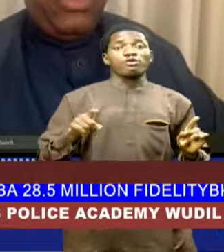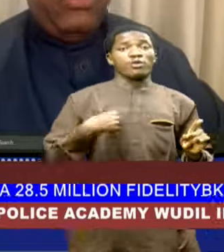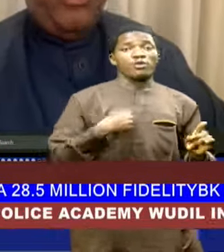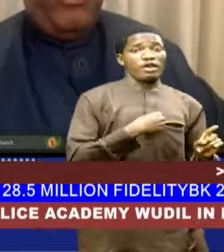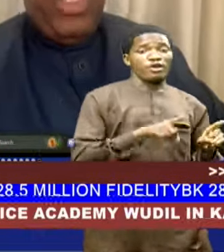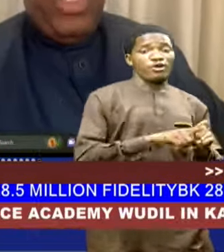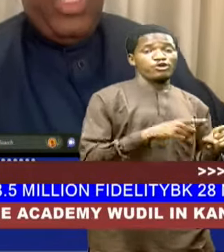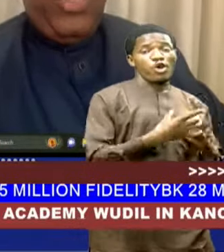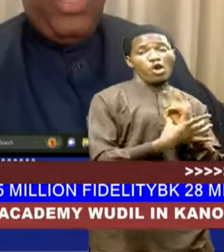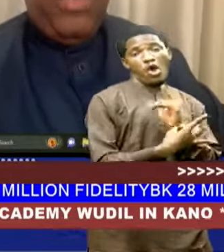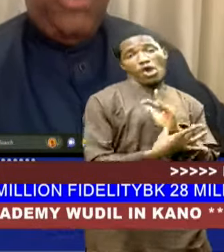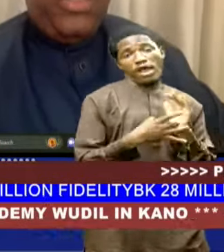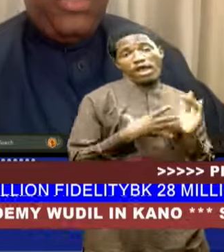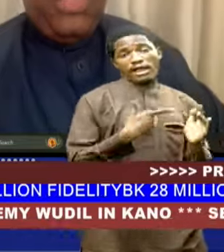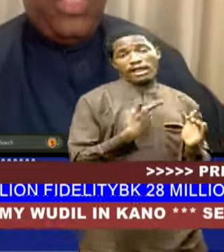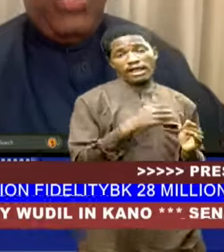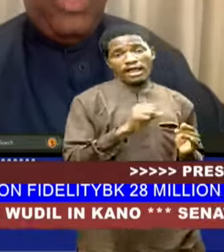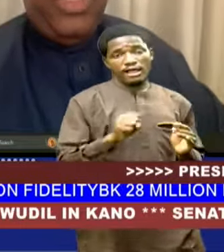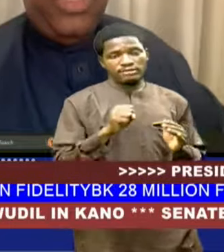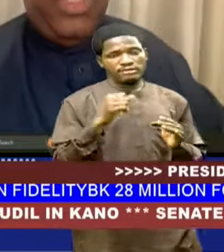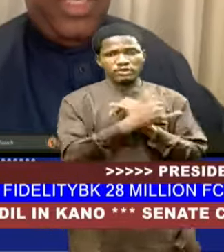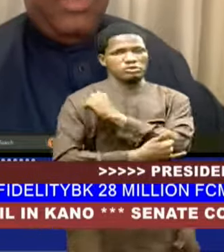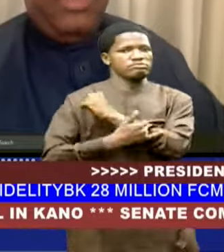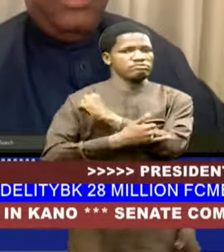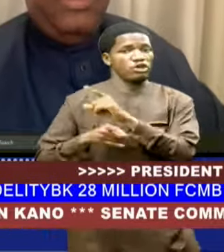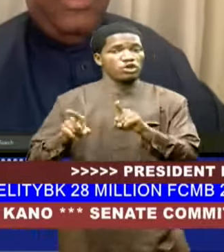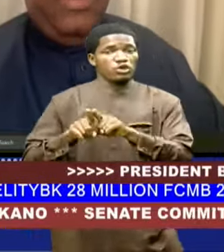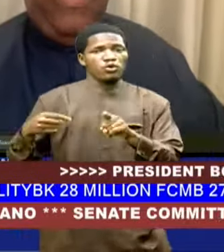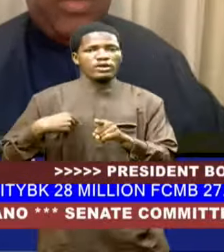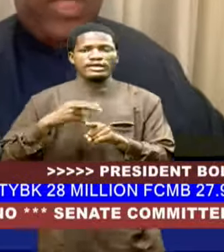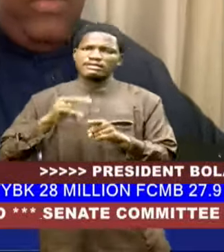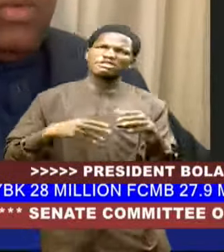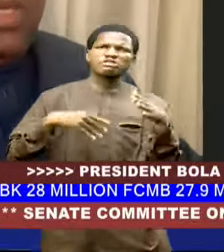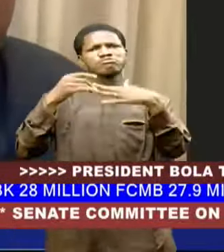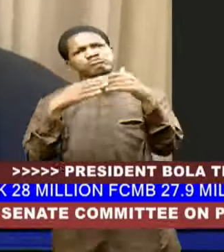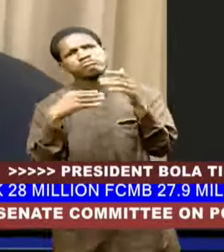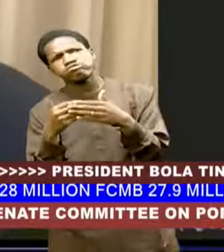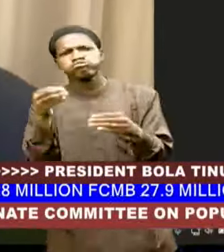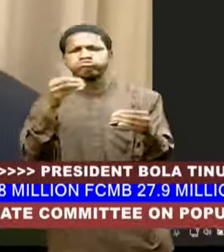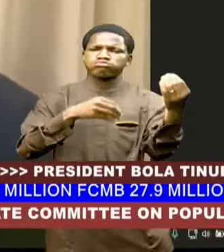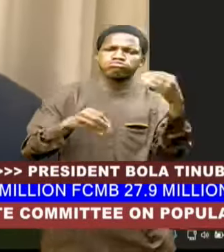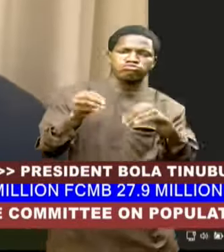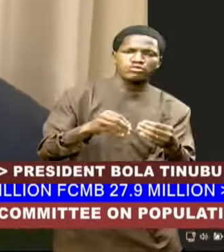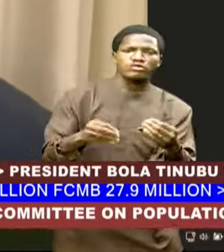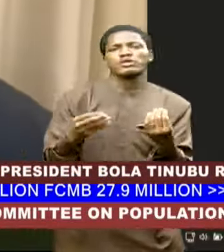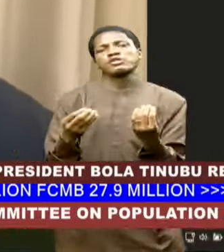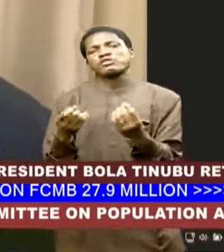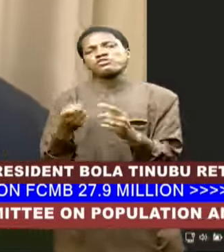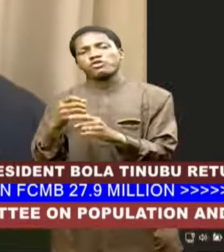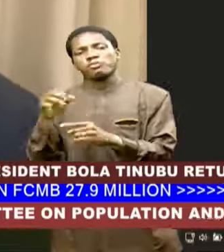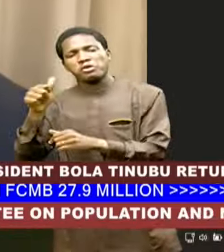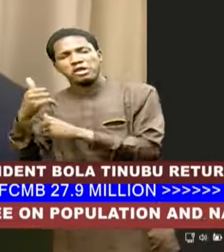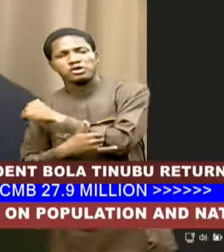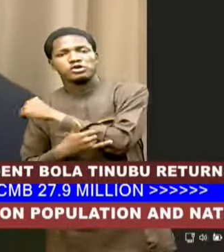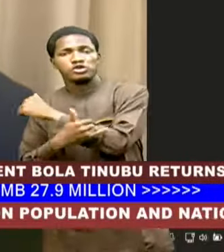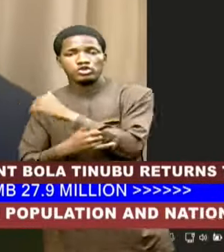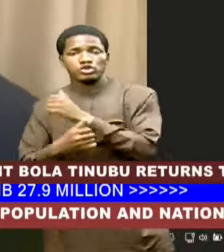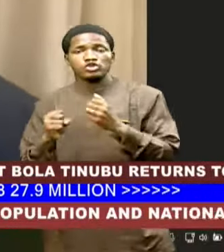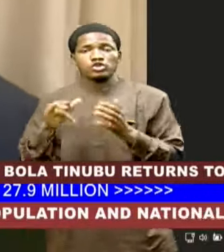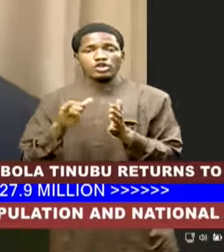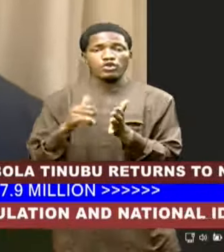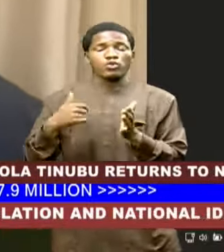also. We need infrastructure, we need investment, foreign direct investment, so that we can show up the value of our